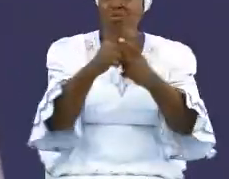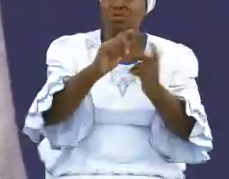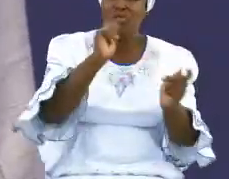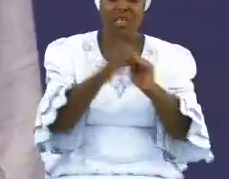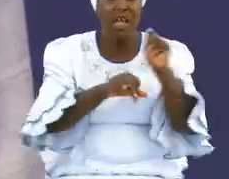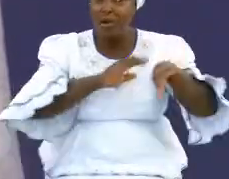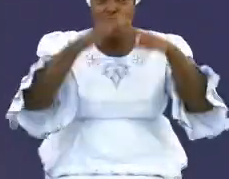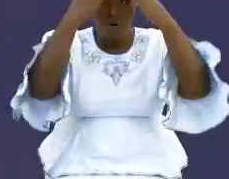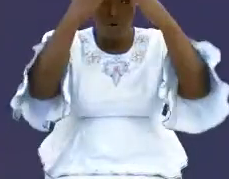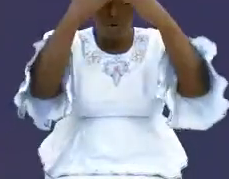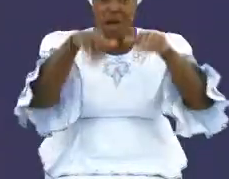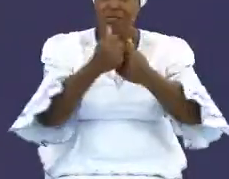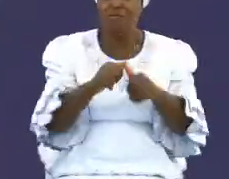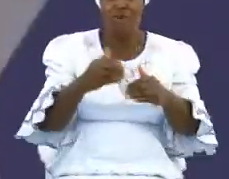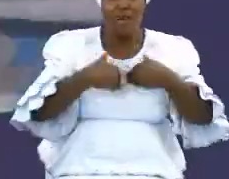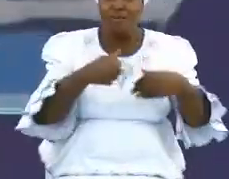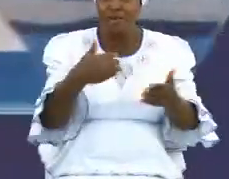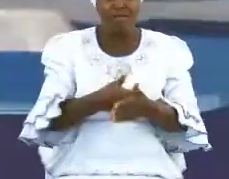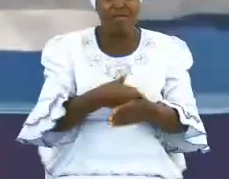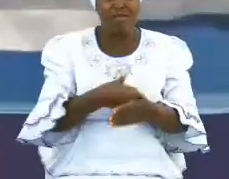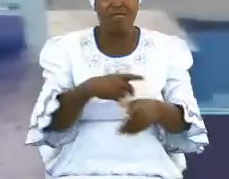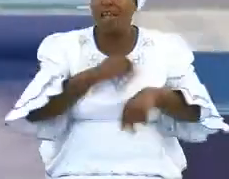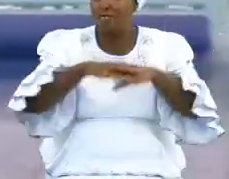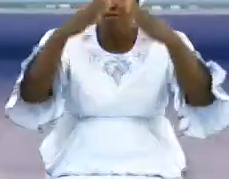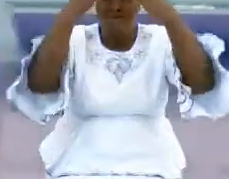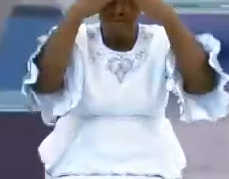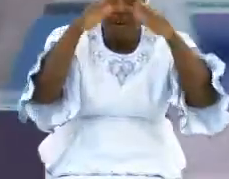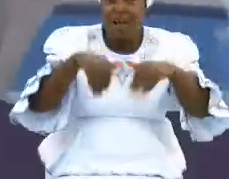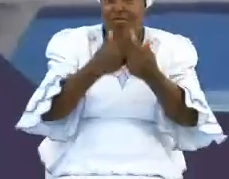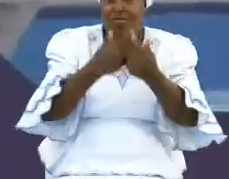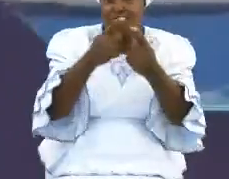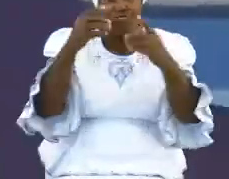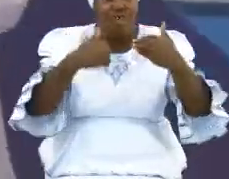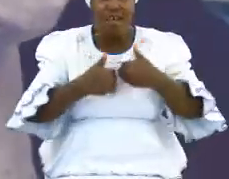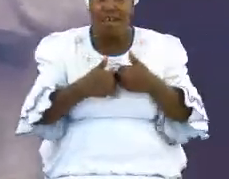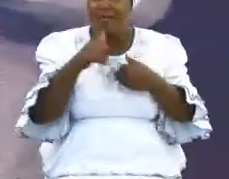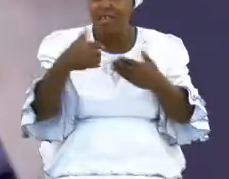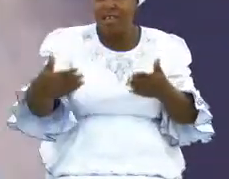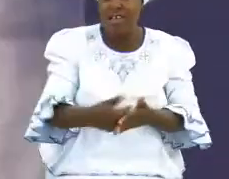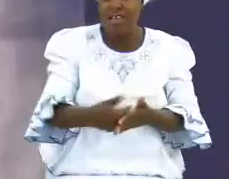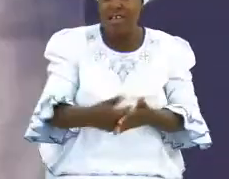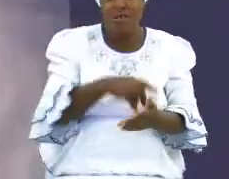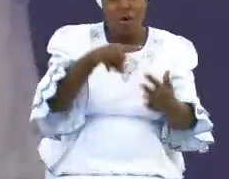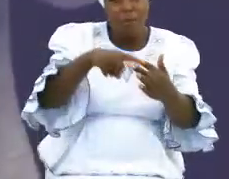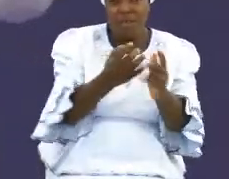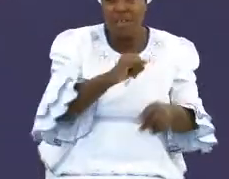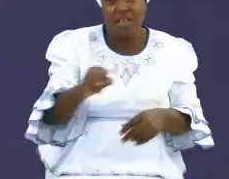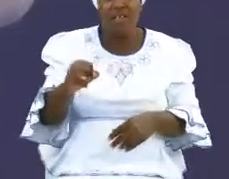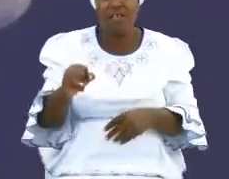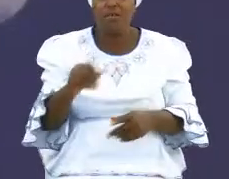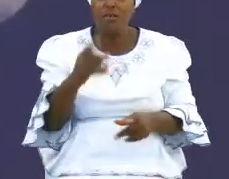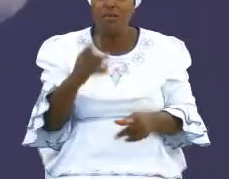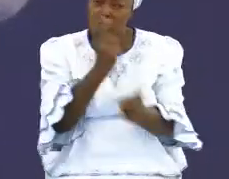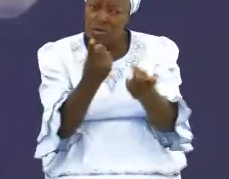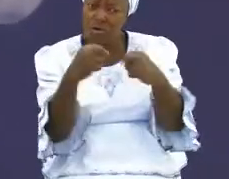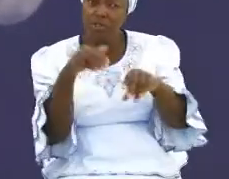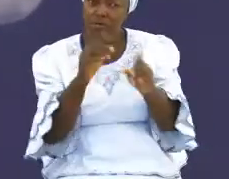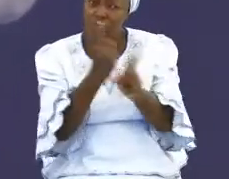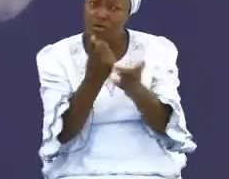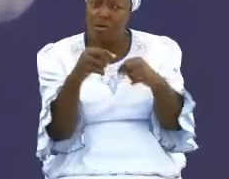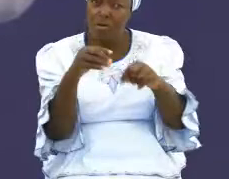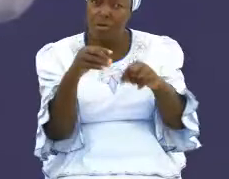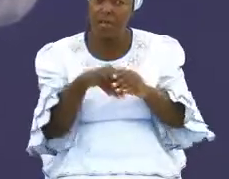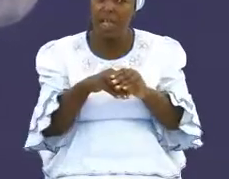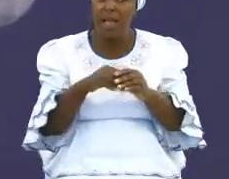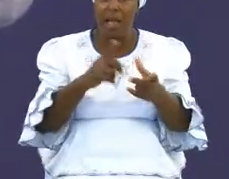have a new life. I don't know how to have a new beginning. Just come in, come in. And then